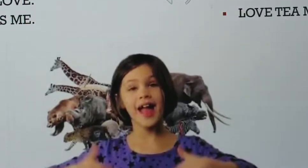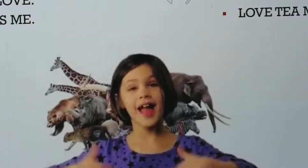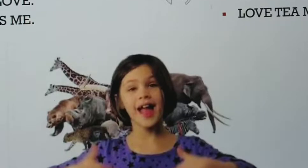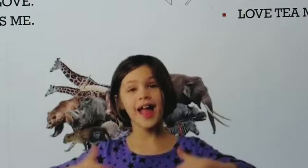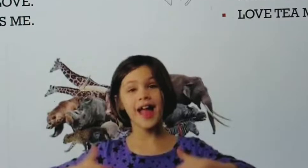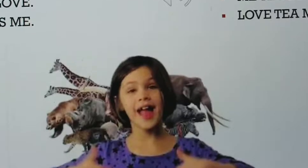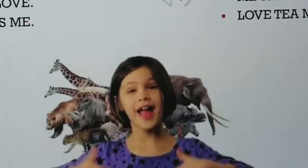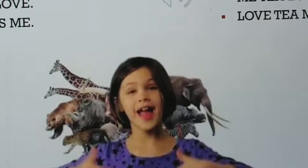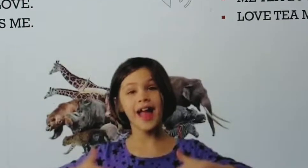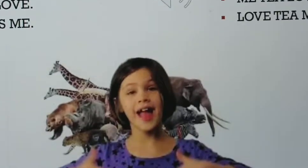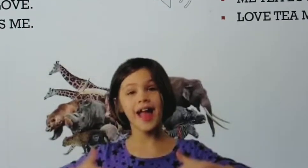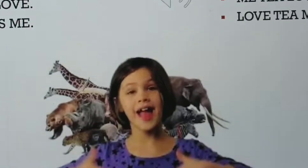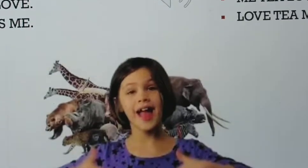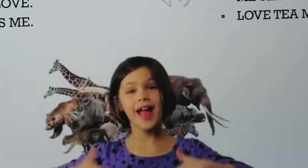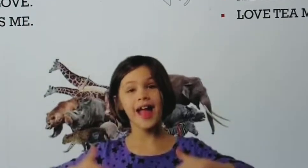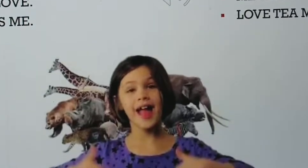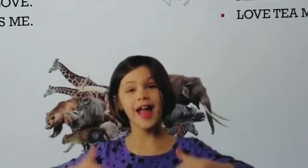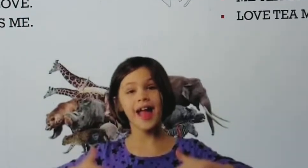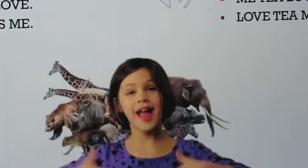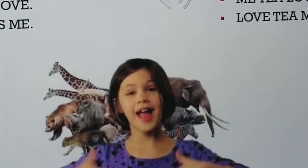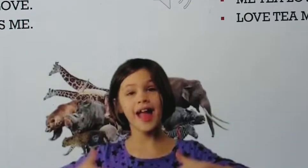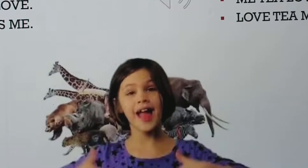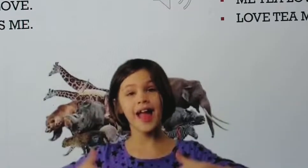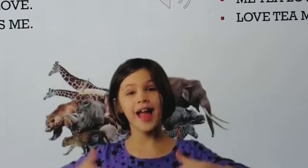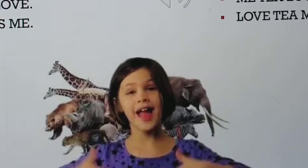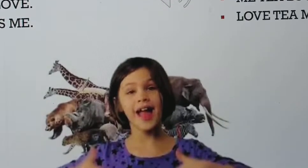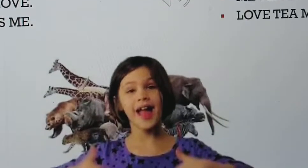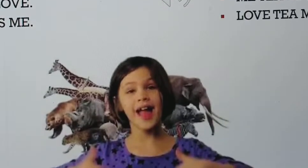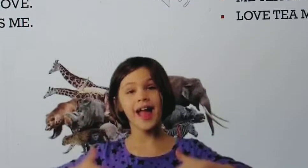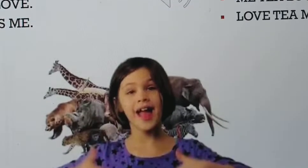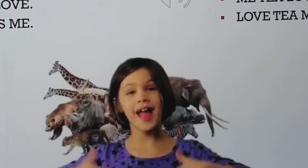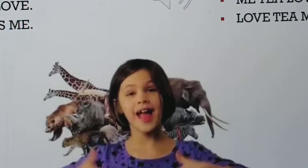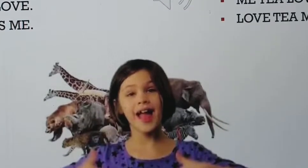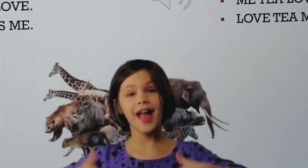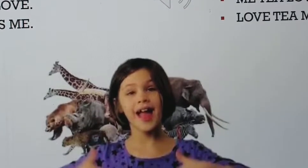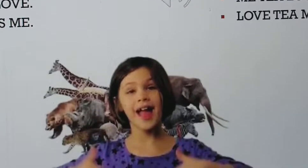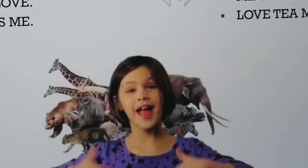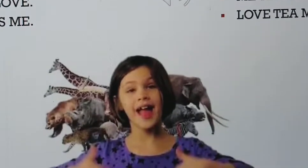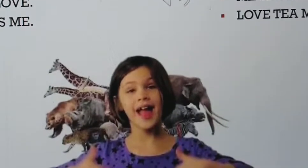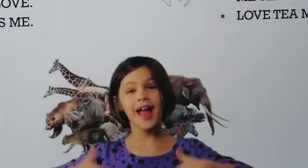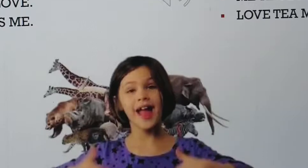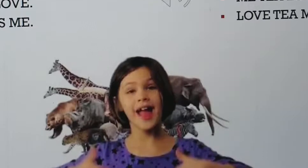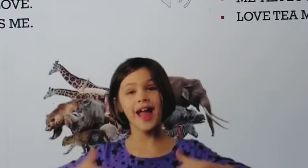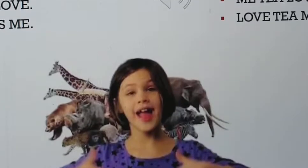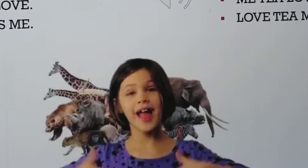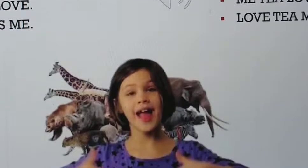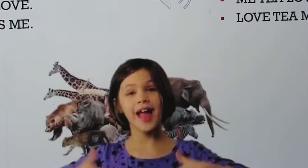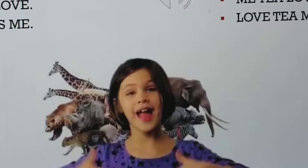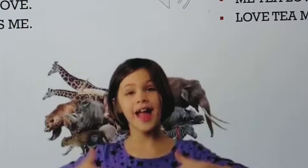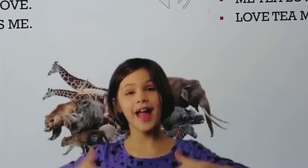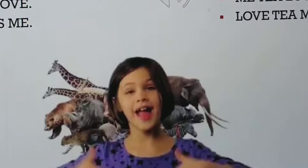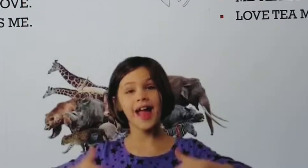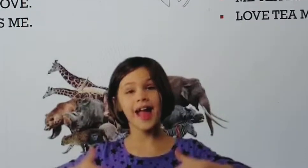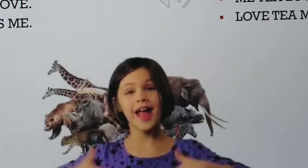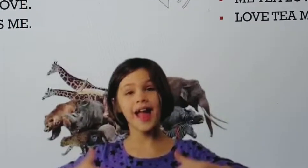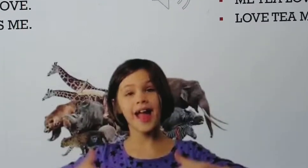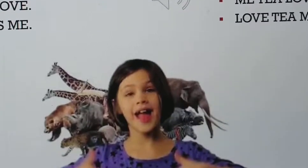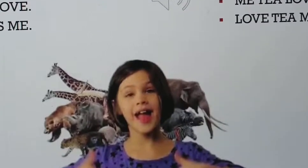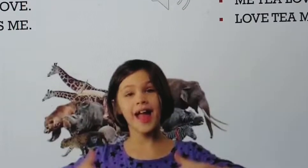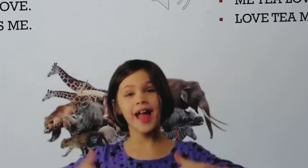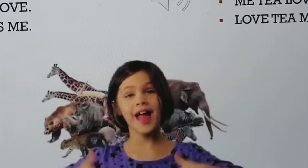There are additional ways of doing it, but the ones I've included would be me love animals, animals love me animals